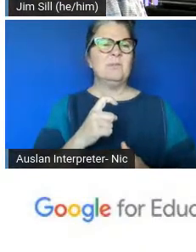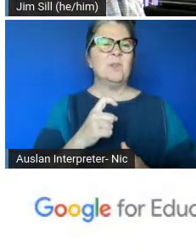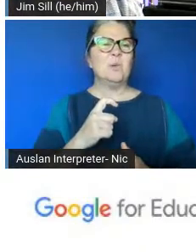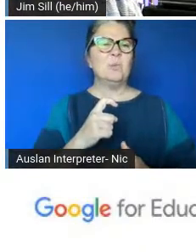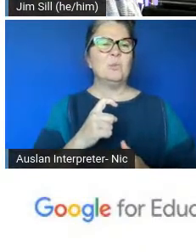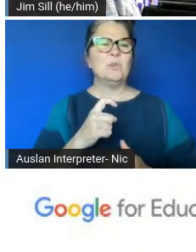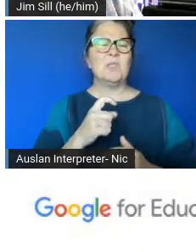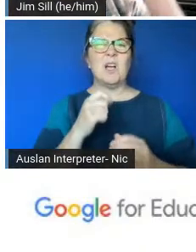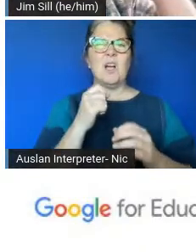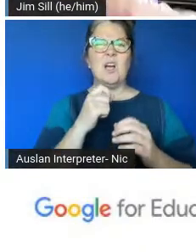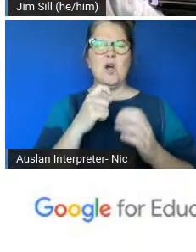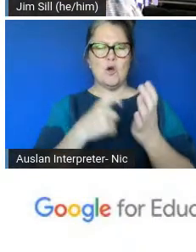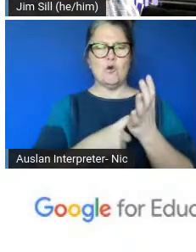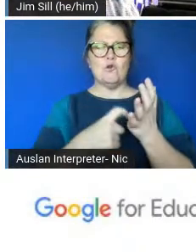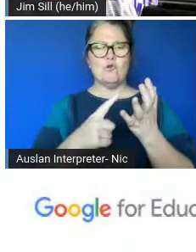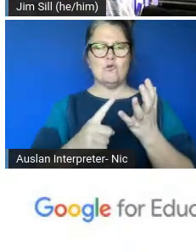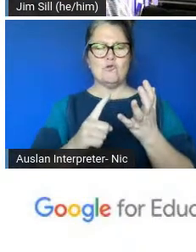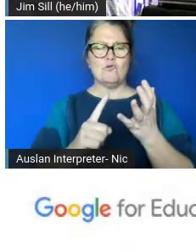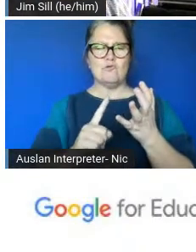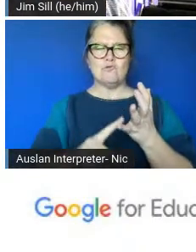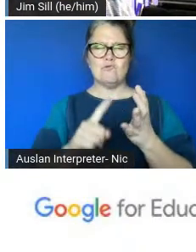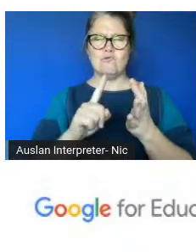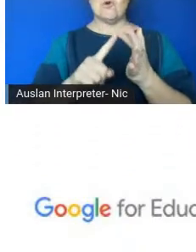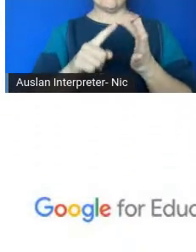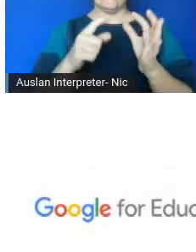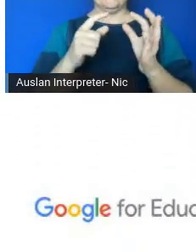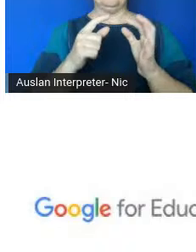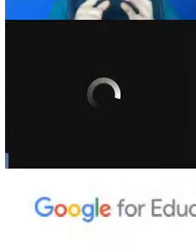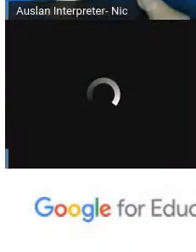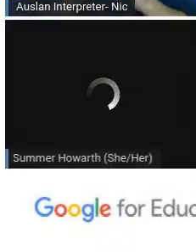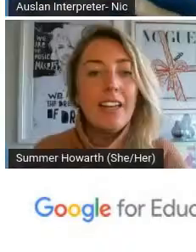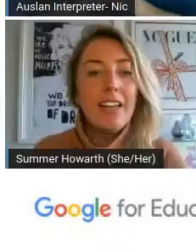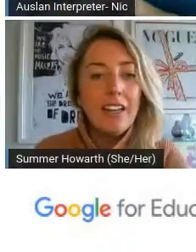bring Summer back in. I'll see everybody later. Thanks, James. See you in a minute.